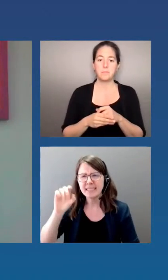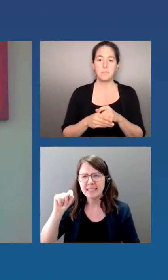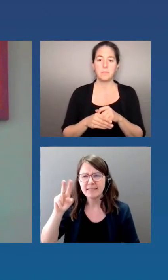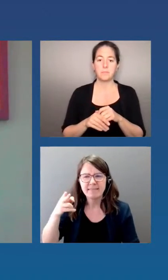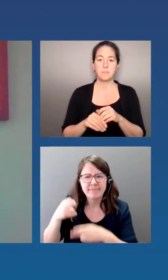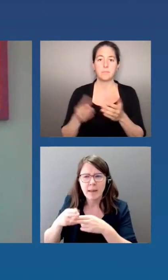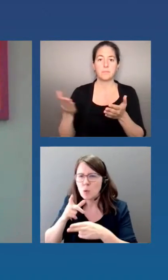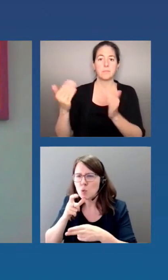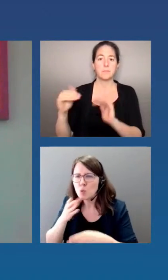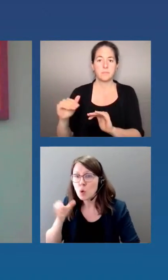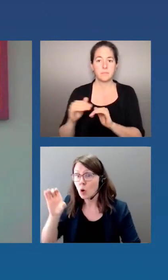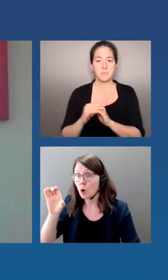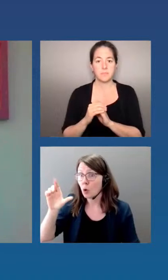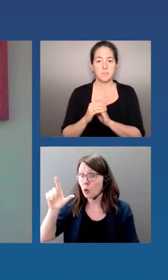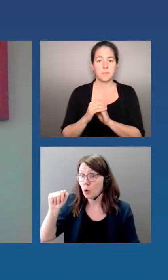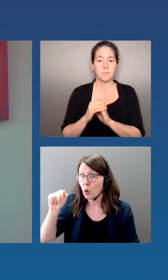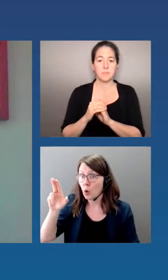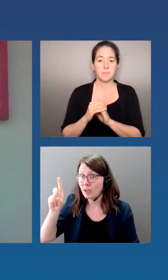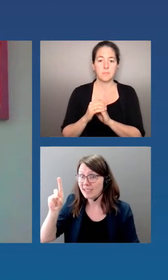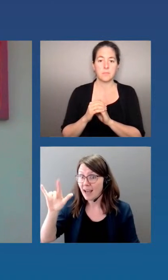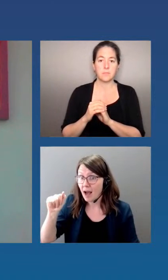Is it Claudia or is it Jackie?